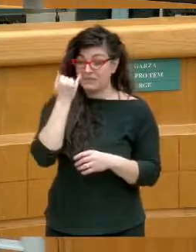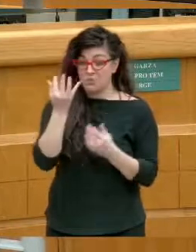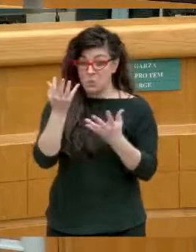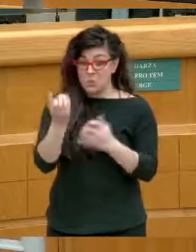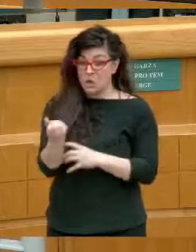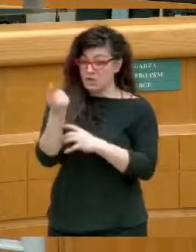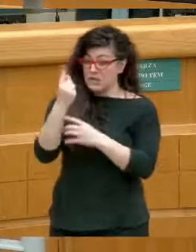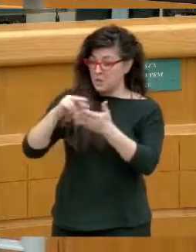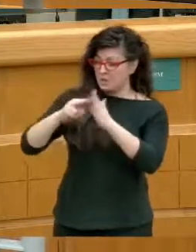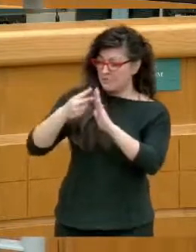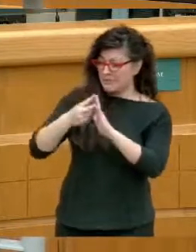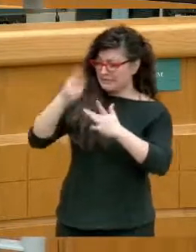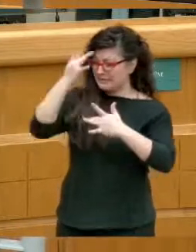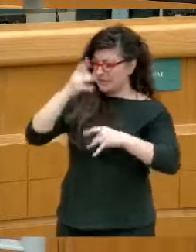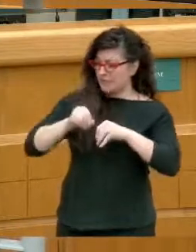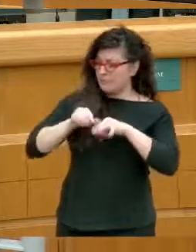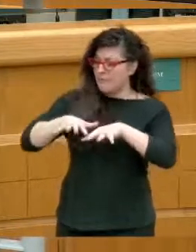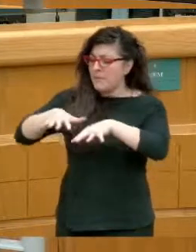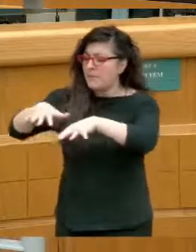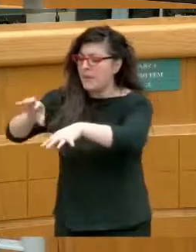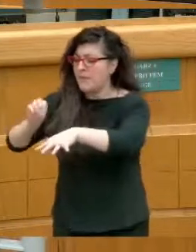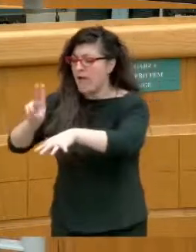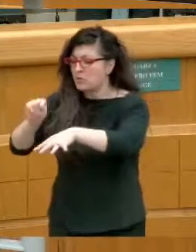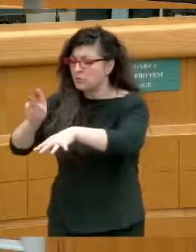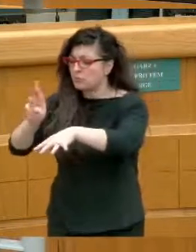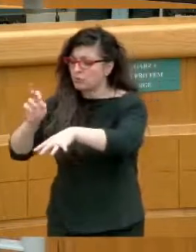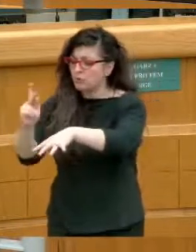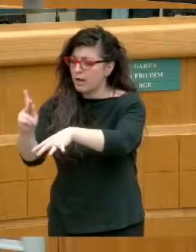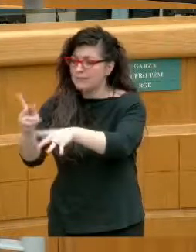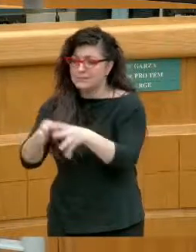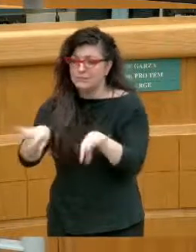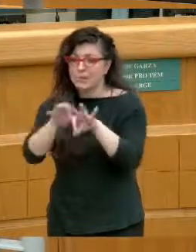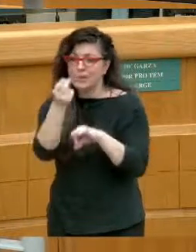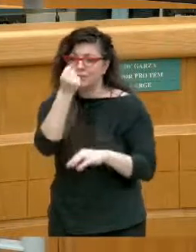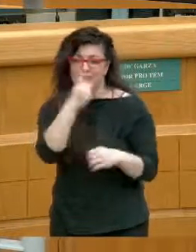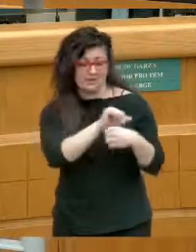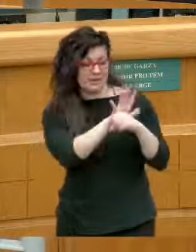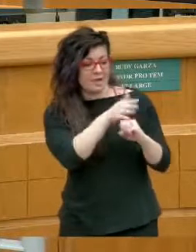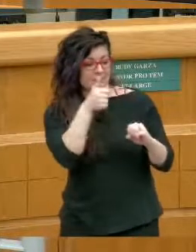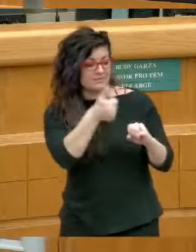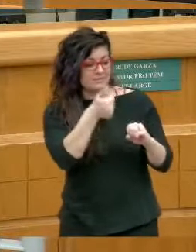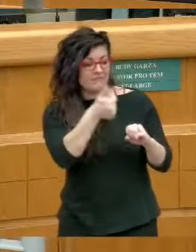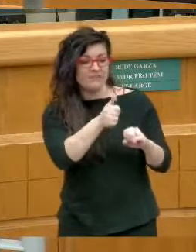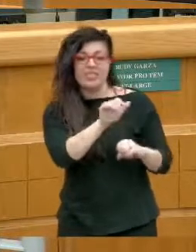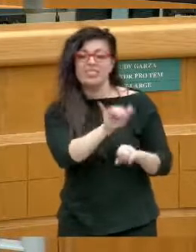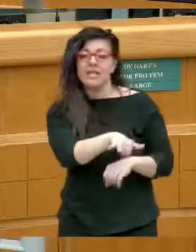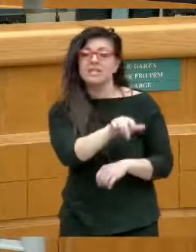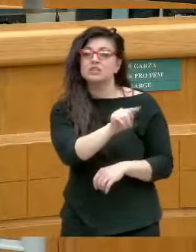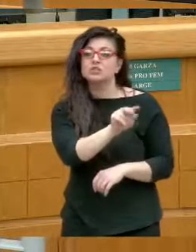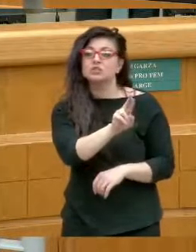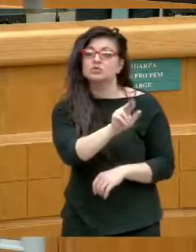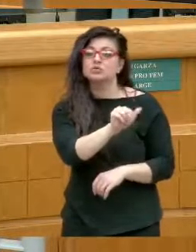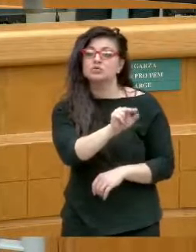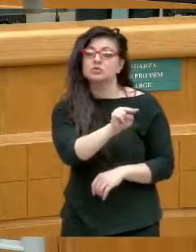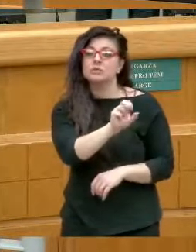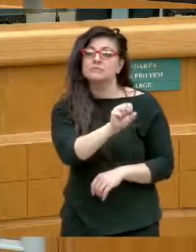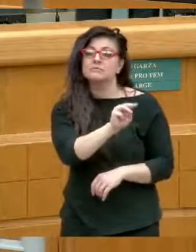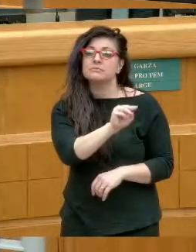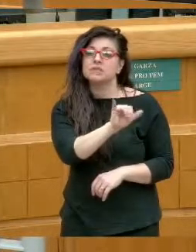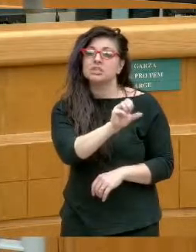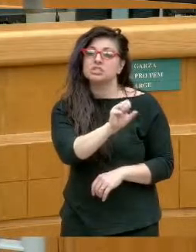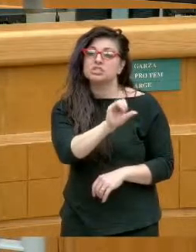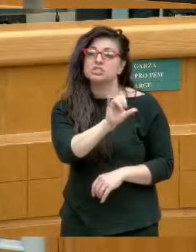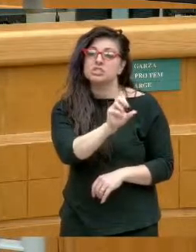to understand the transmission rate of the virus. And this is something I've been talking about week after week. And I remember in week one, I